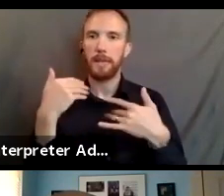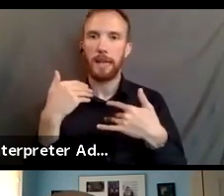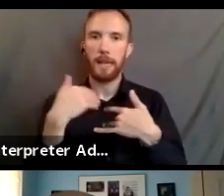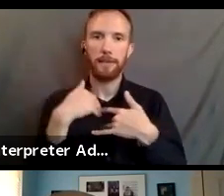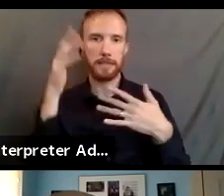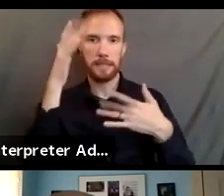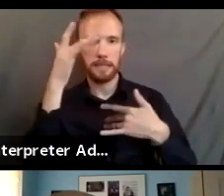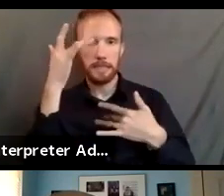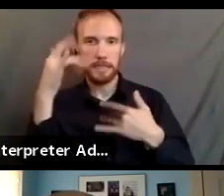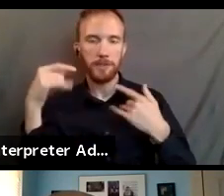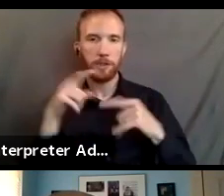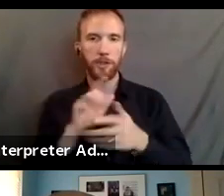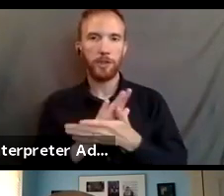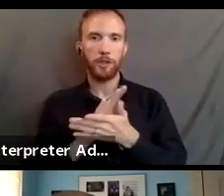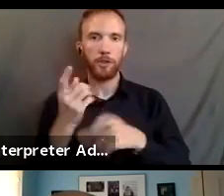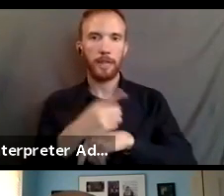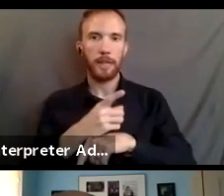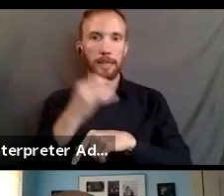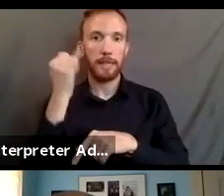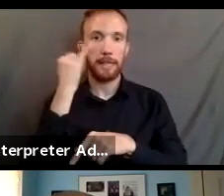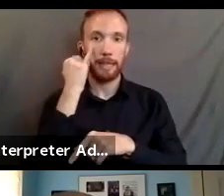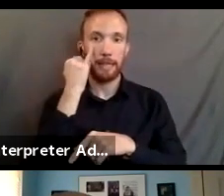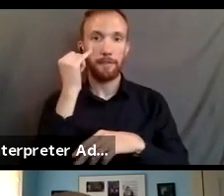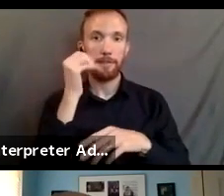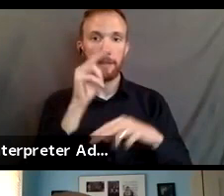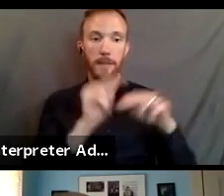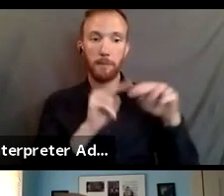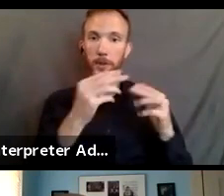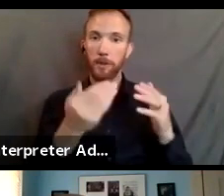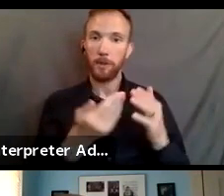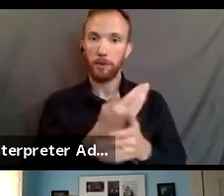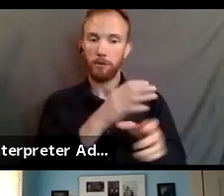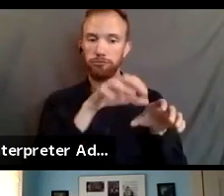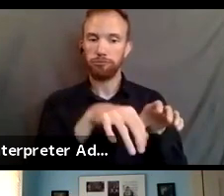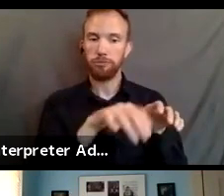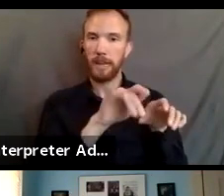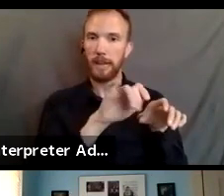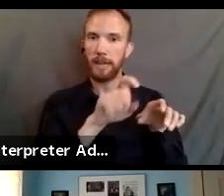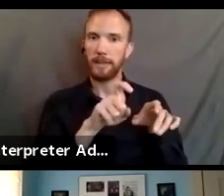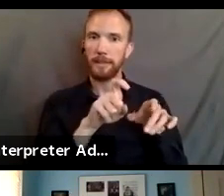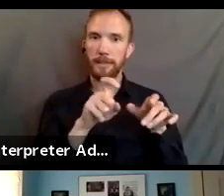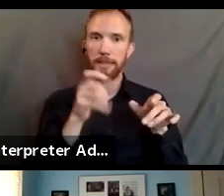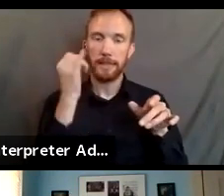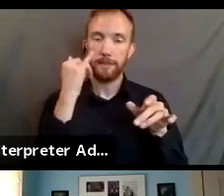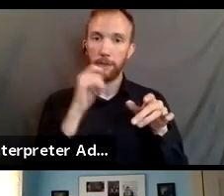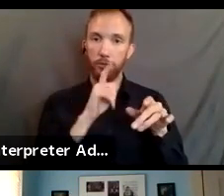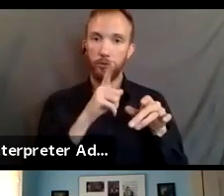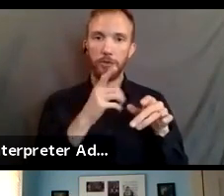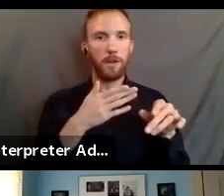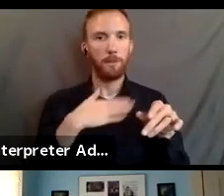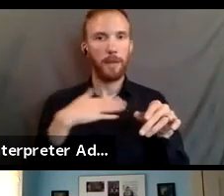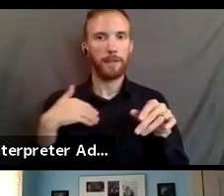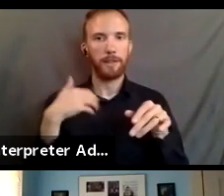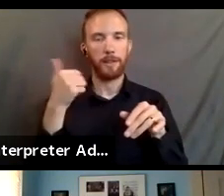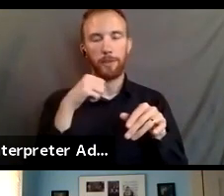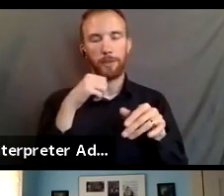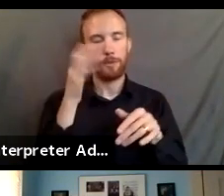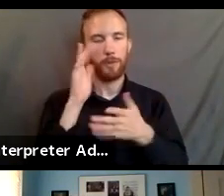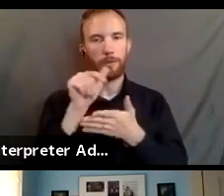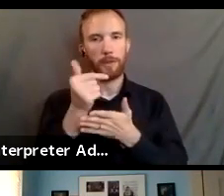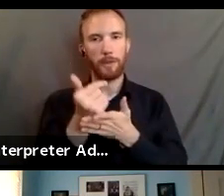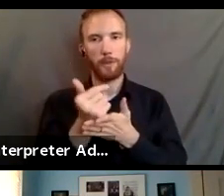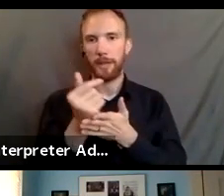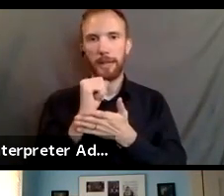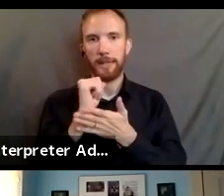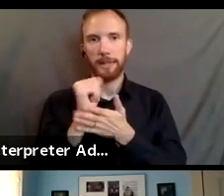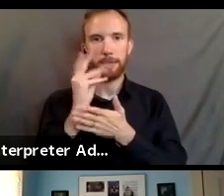annex were to actually come true the reality is my youngest will have already graduate and will not get to experience it so why am i spending my time